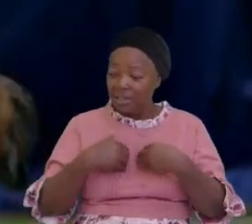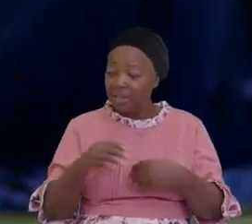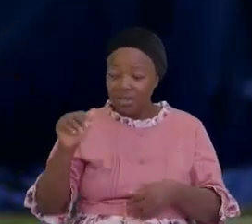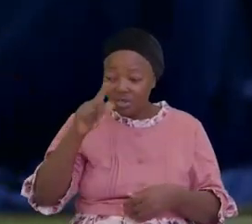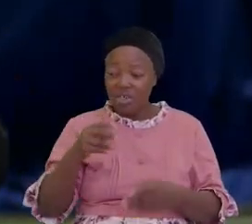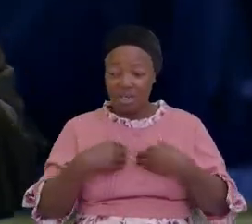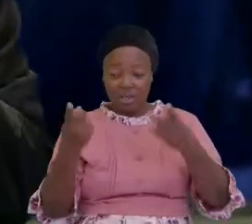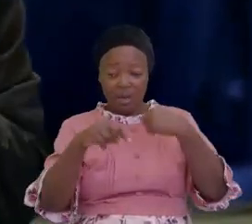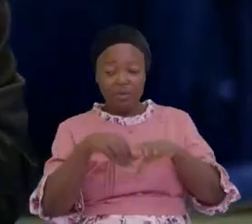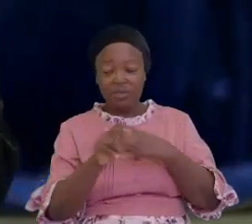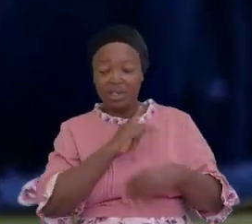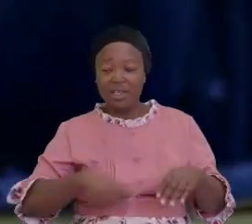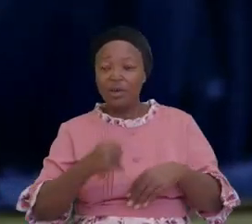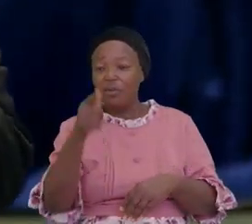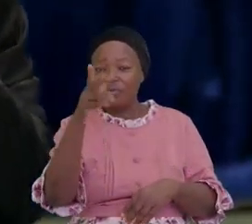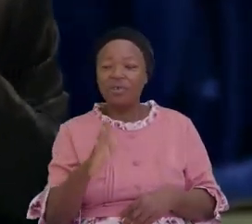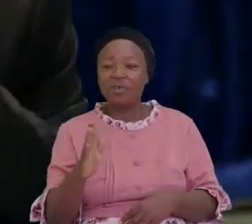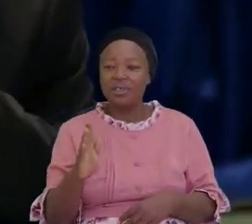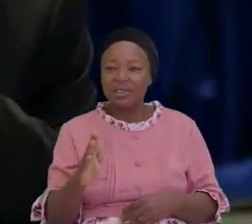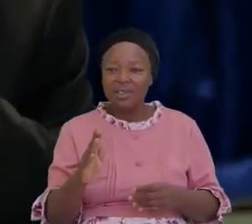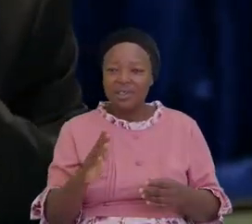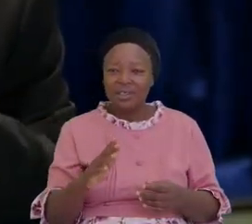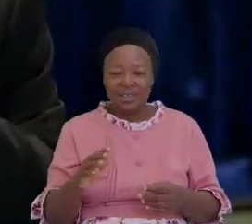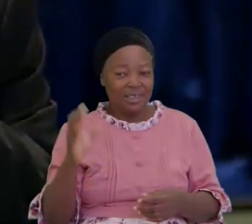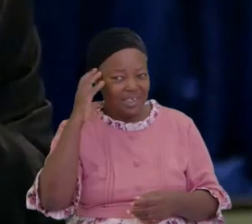God. Hear what I said.